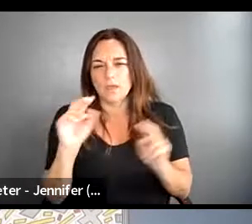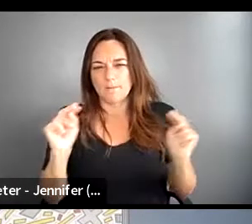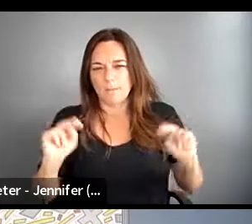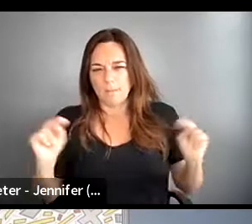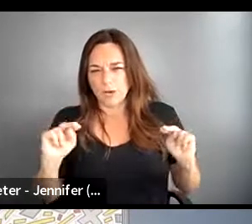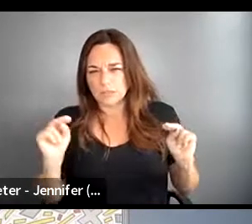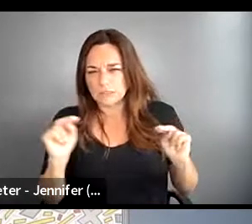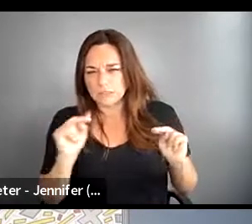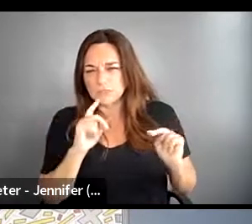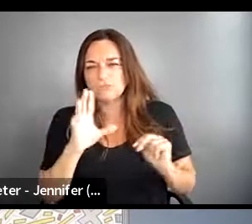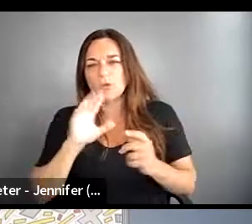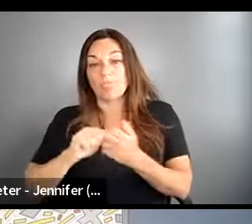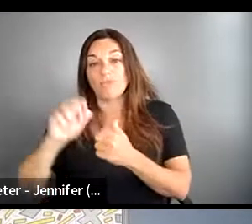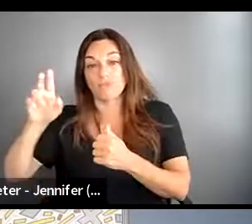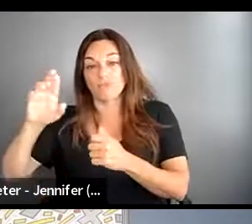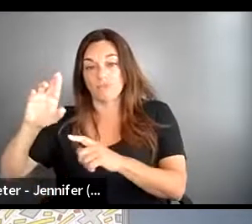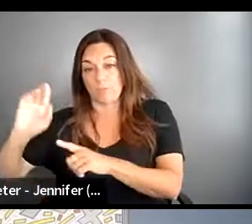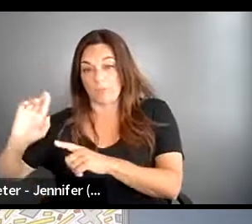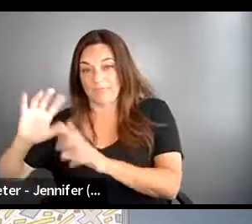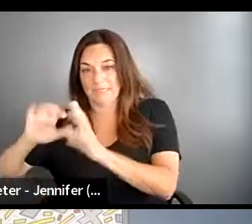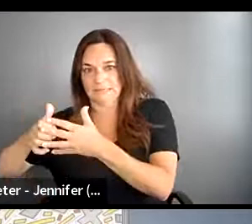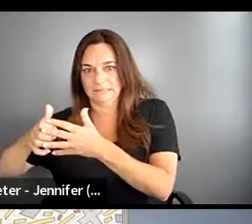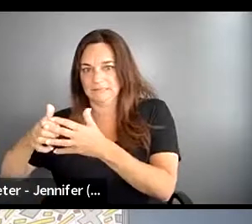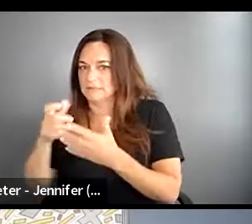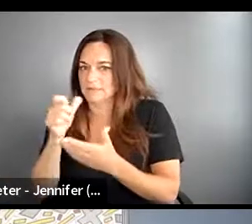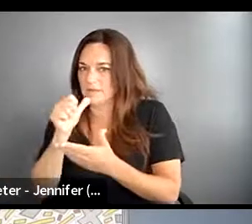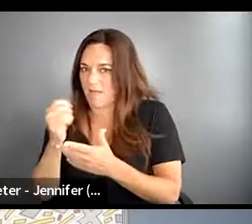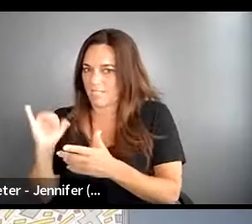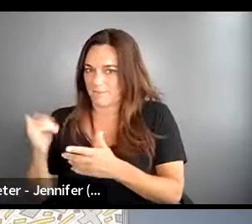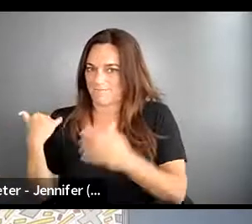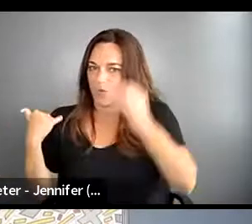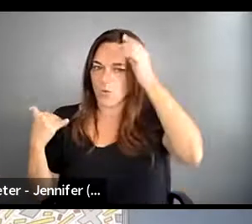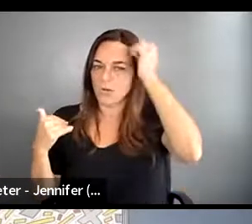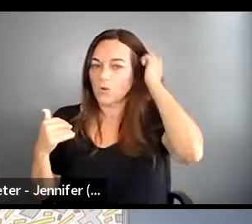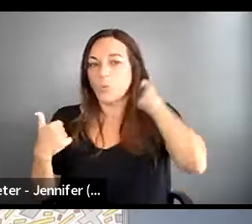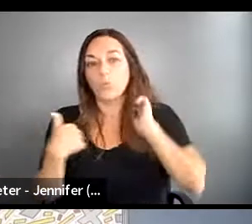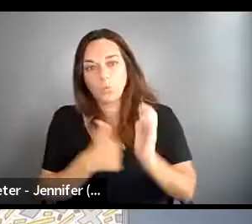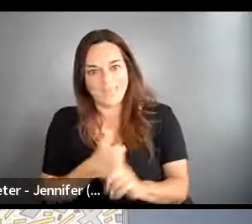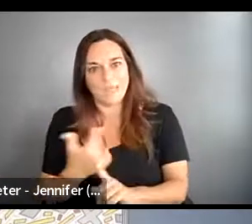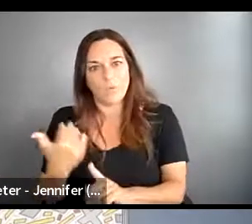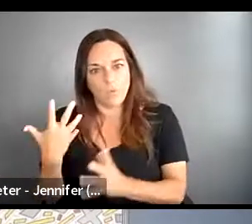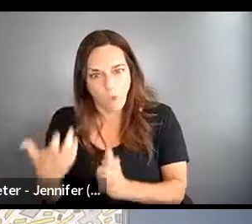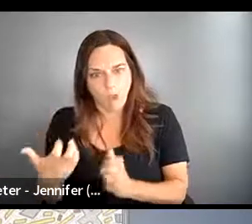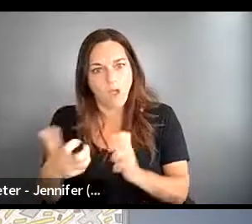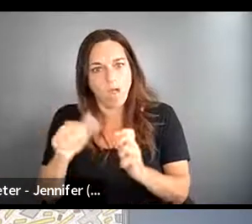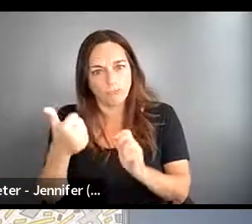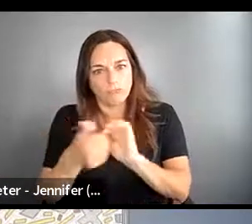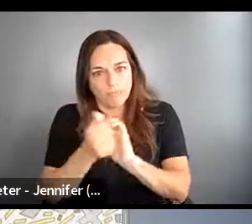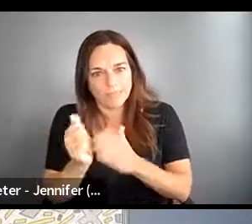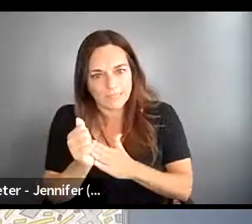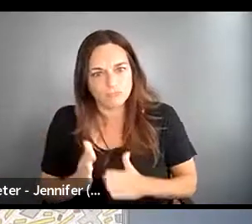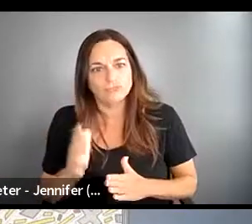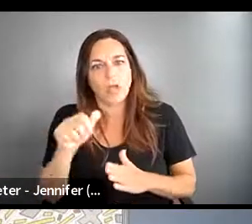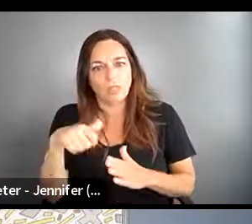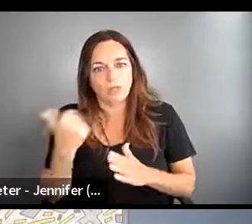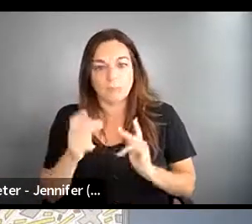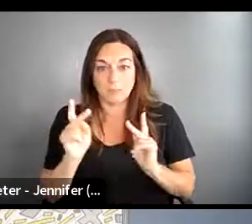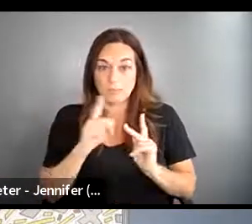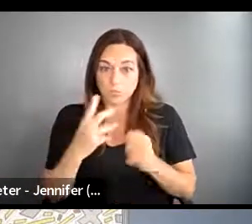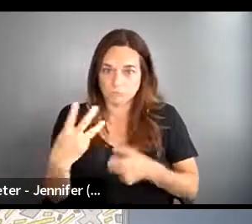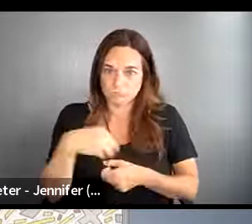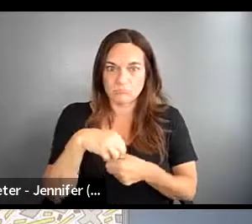never done before. And that we brought in other leaders, we brought in supporters. And, you know, one of the benefits of being back in the building